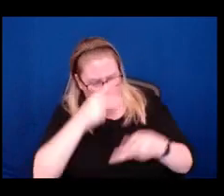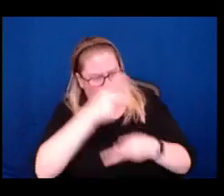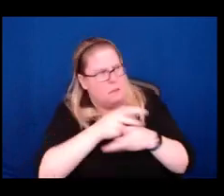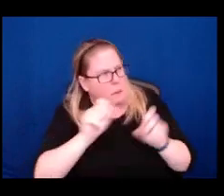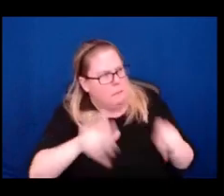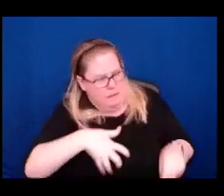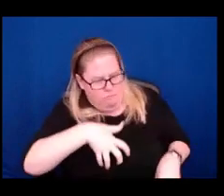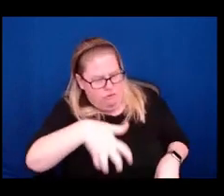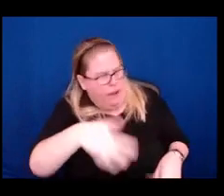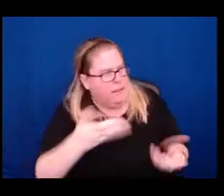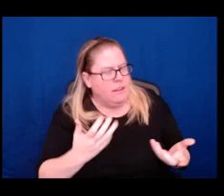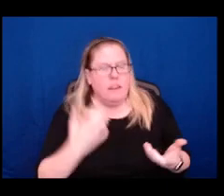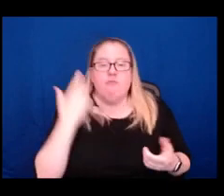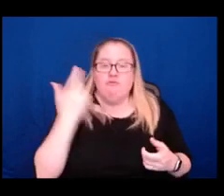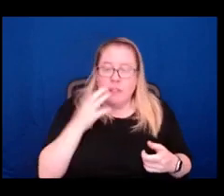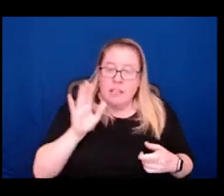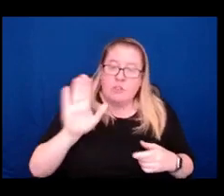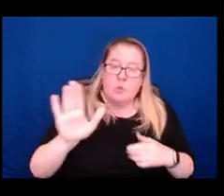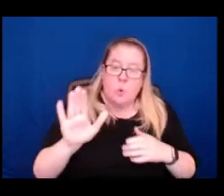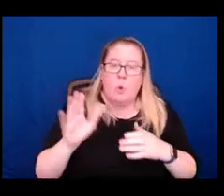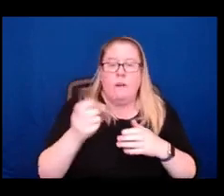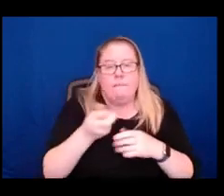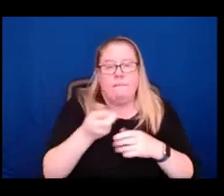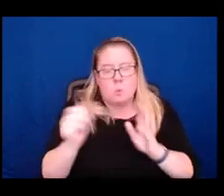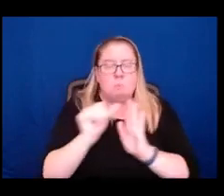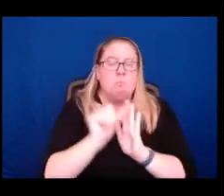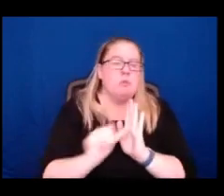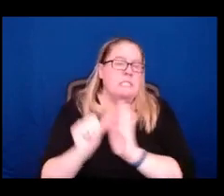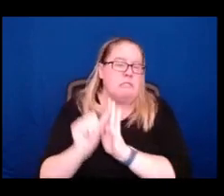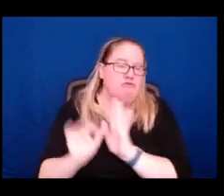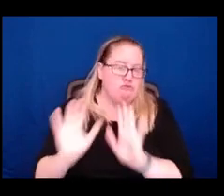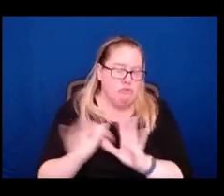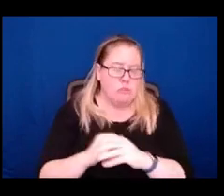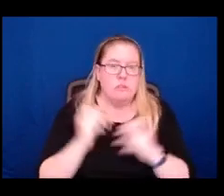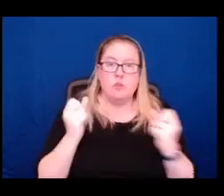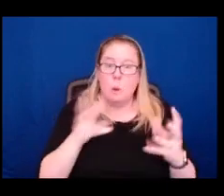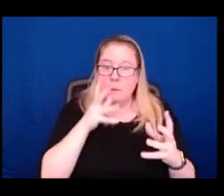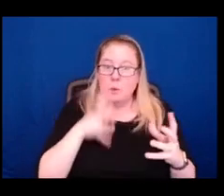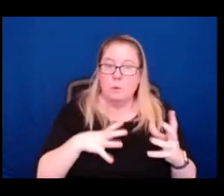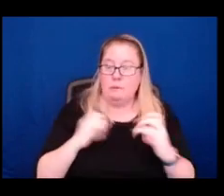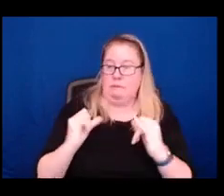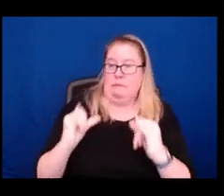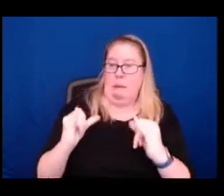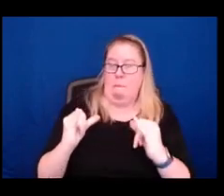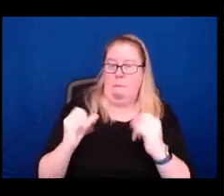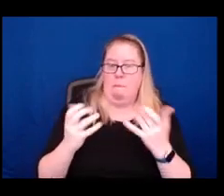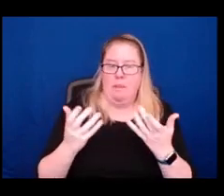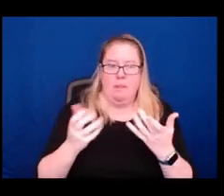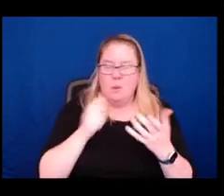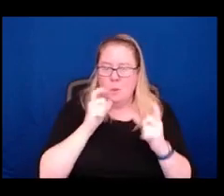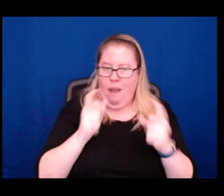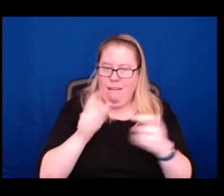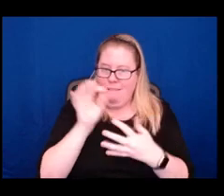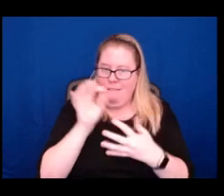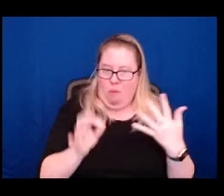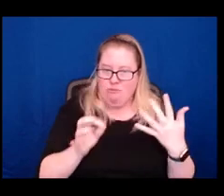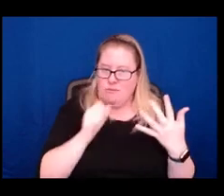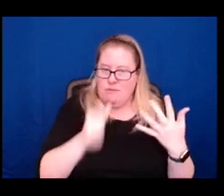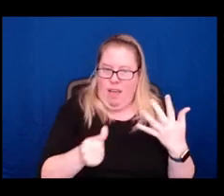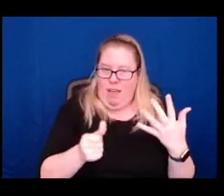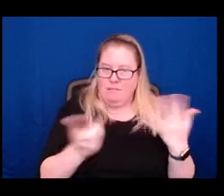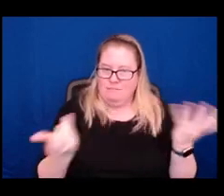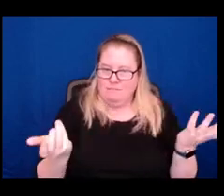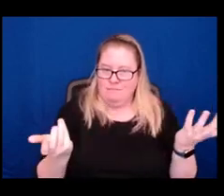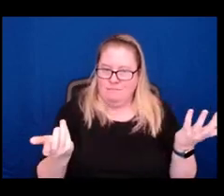fertile? You know, I realize you had a couple of different procedures, mm-hmm. and you know, there's so many women like myself who weren't given those options